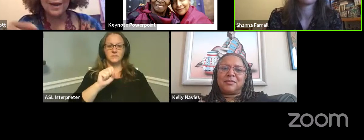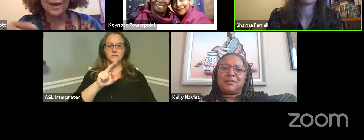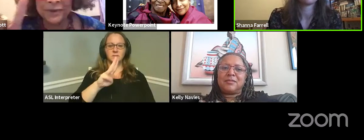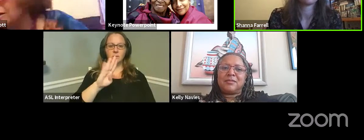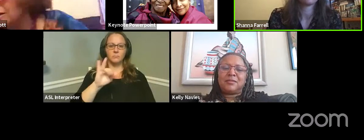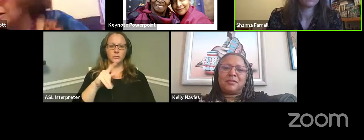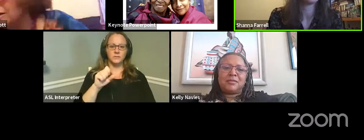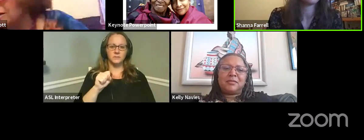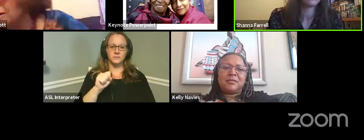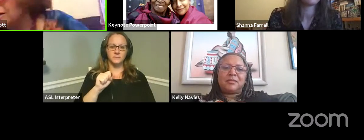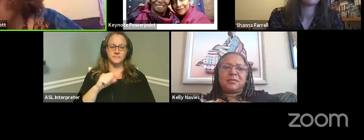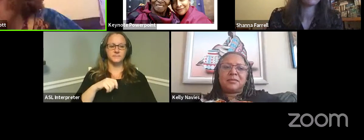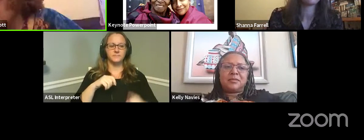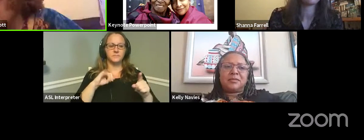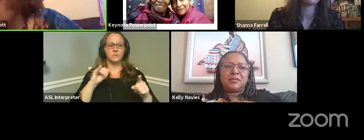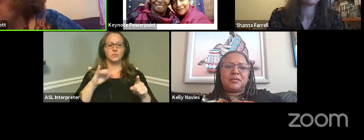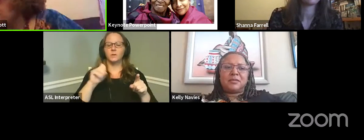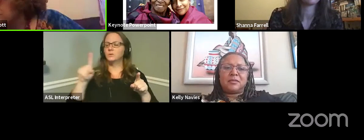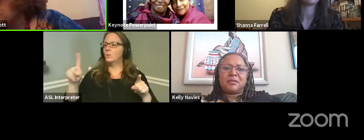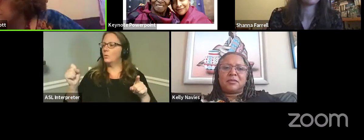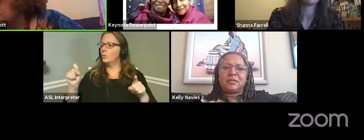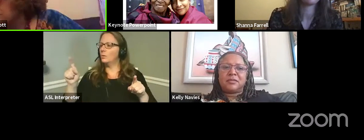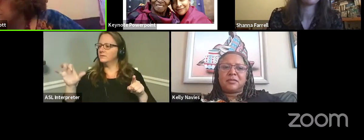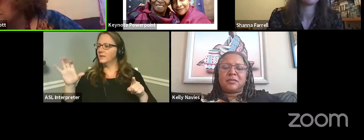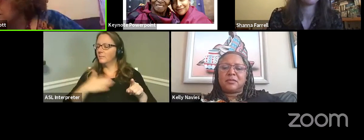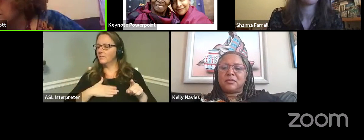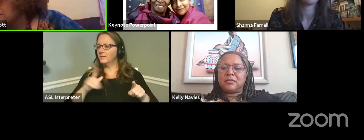1 second, please. From the third floor,